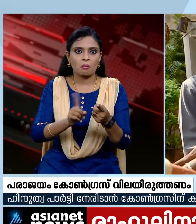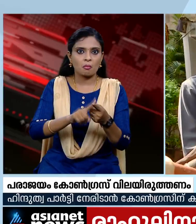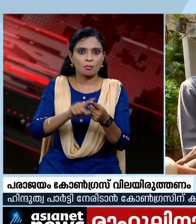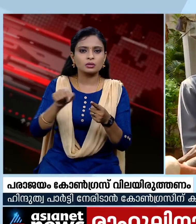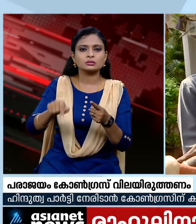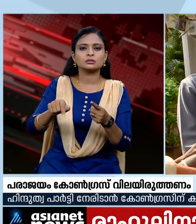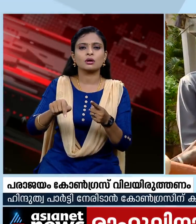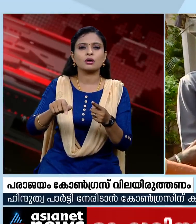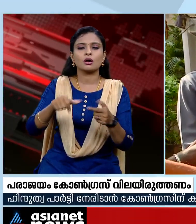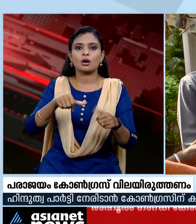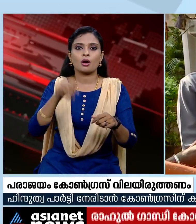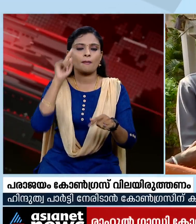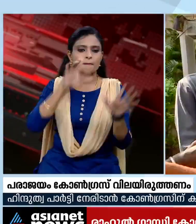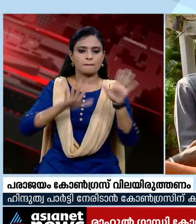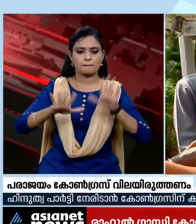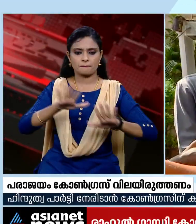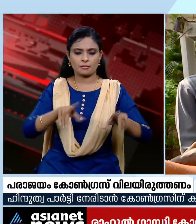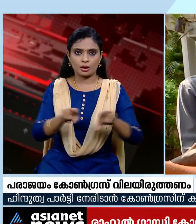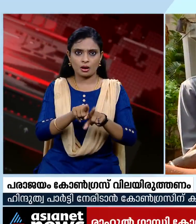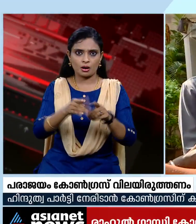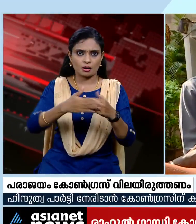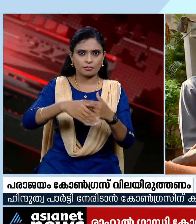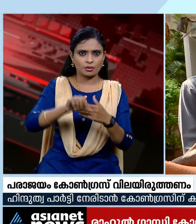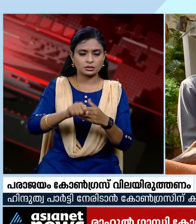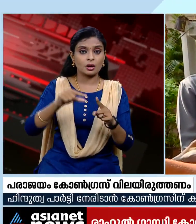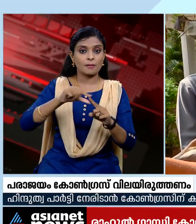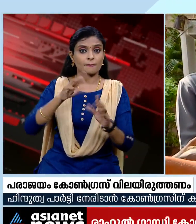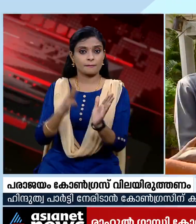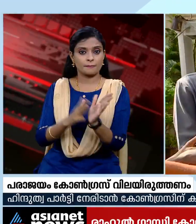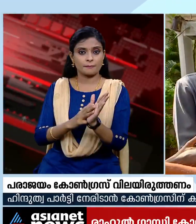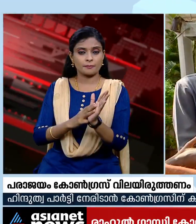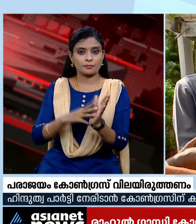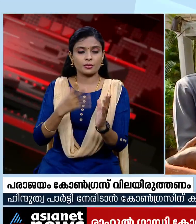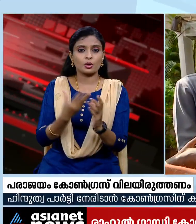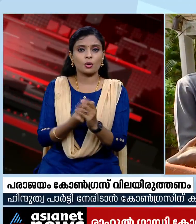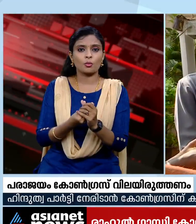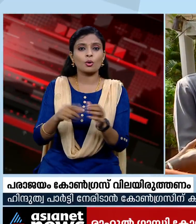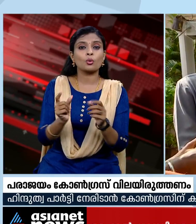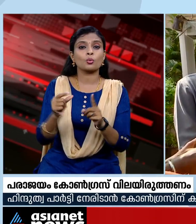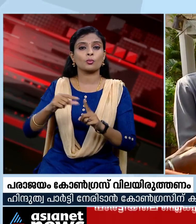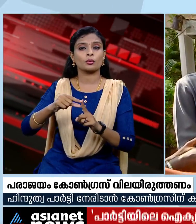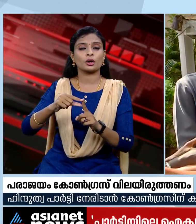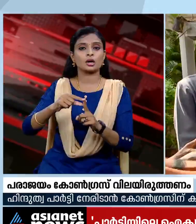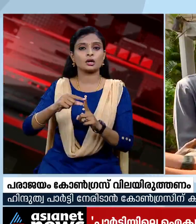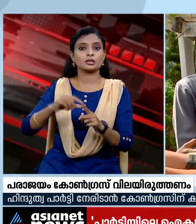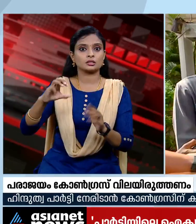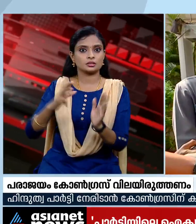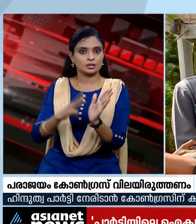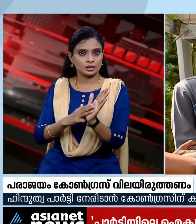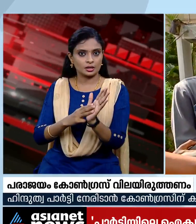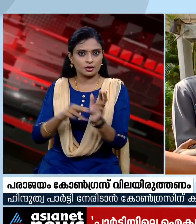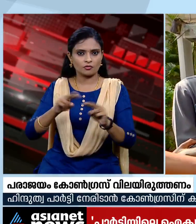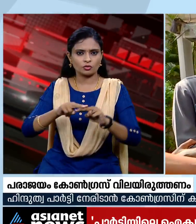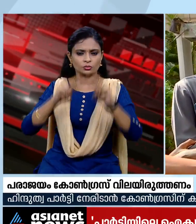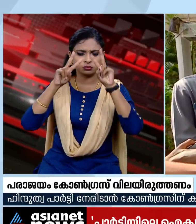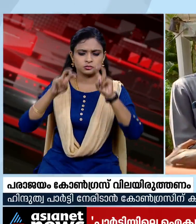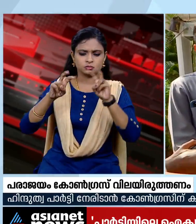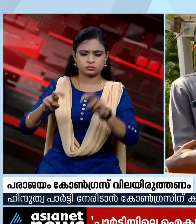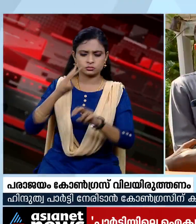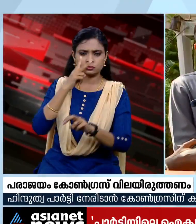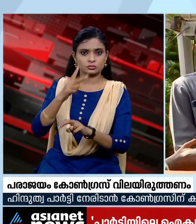main agenda, communal polarization, that the Prime Minister and the Uttar Pradesh Chief Minister have done during the entire election